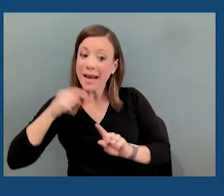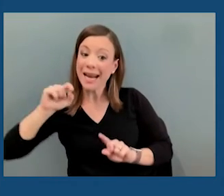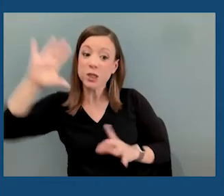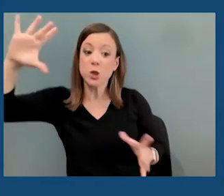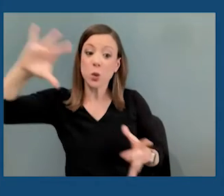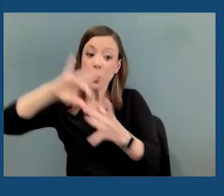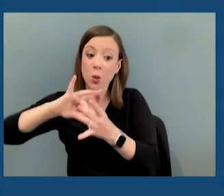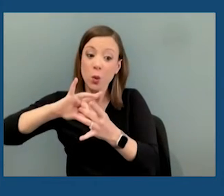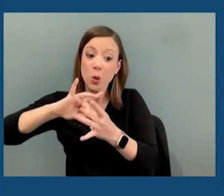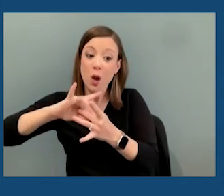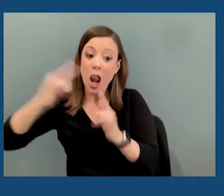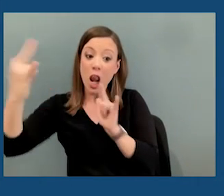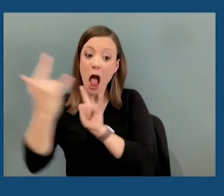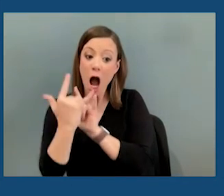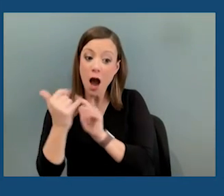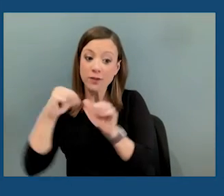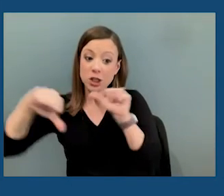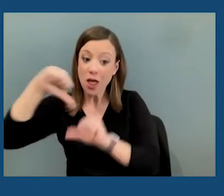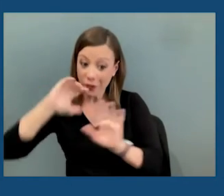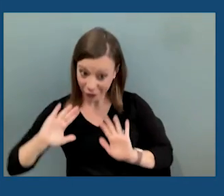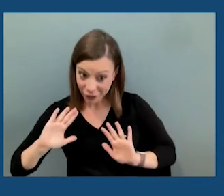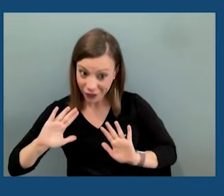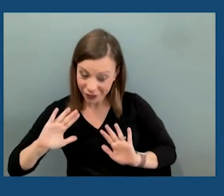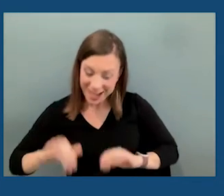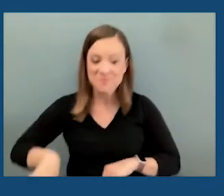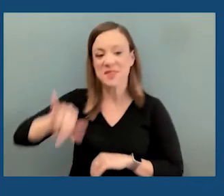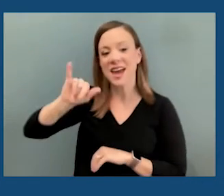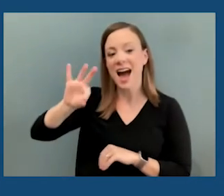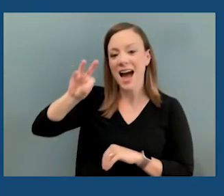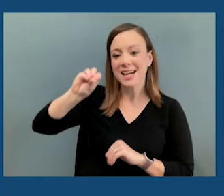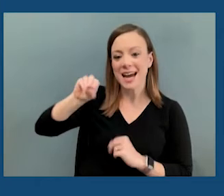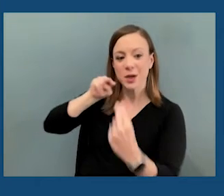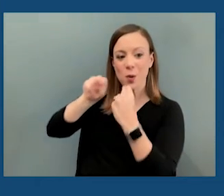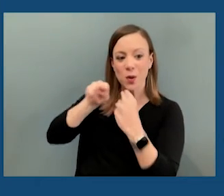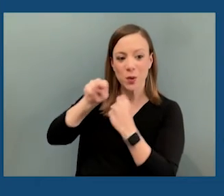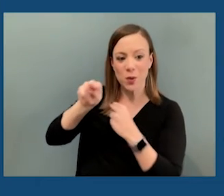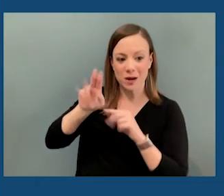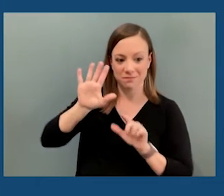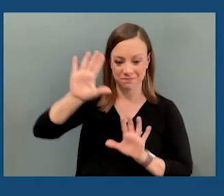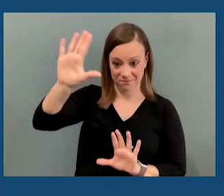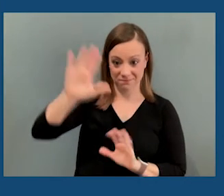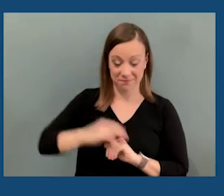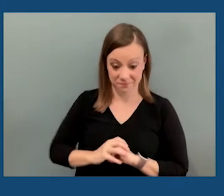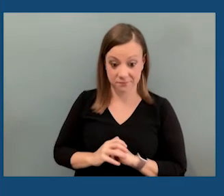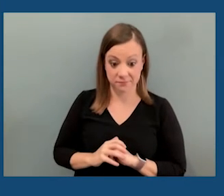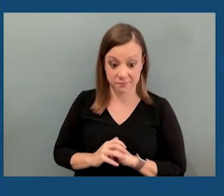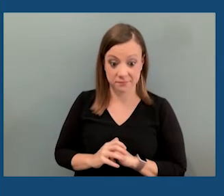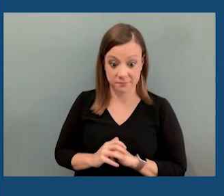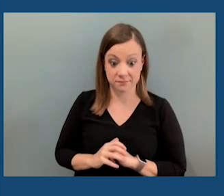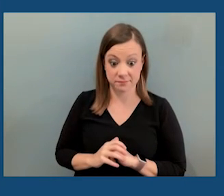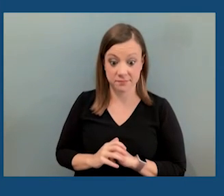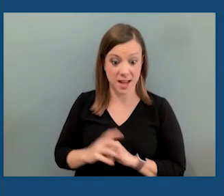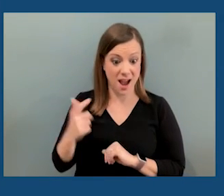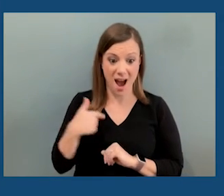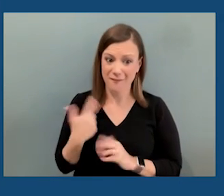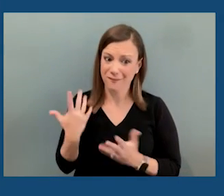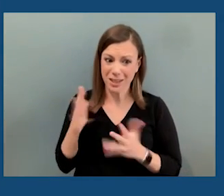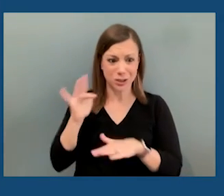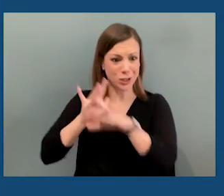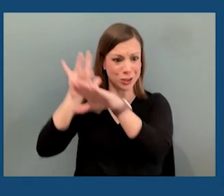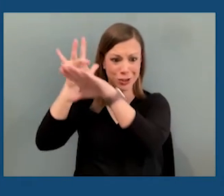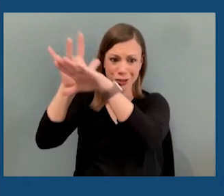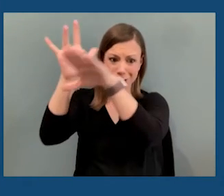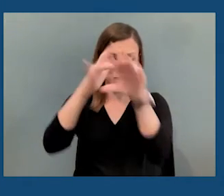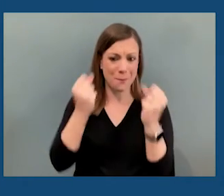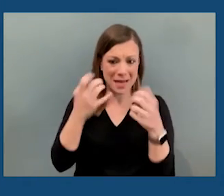other. The I-90 corridor, the New York State Thruway, I've covered every inch of it, thousands of times. We're developing